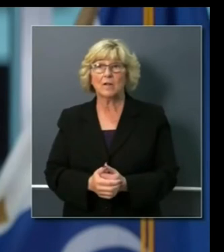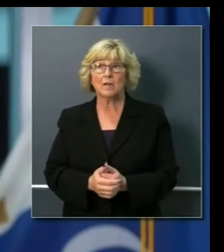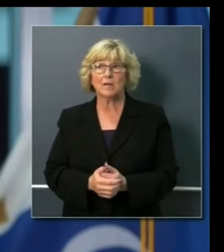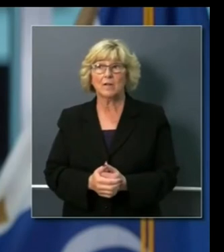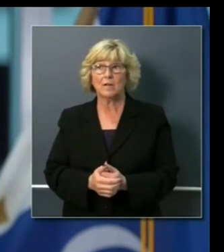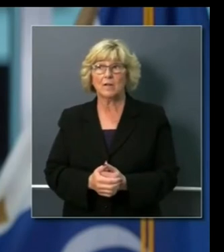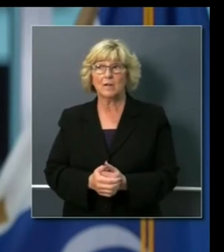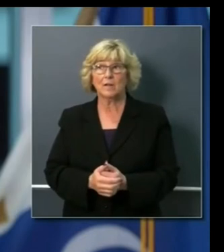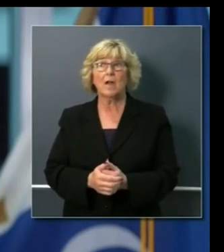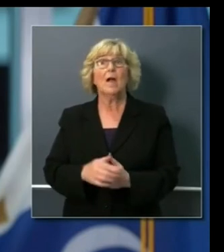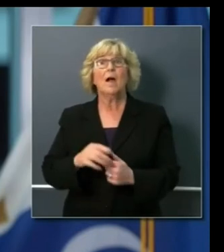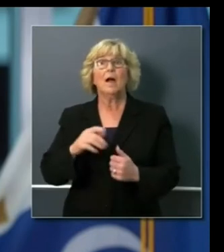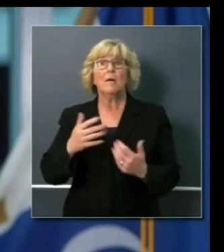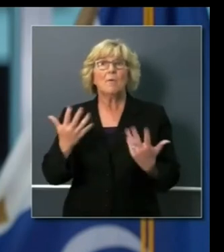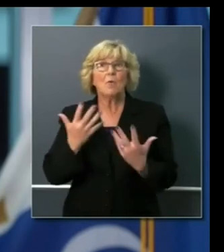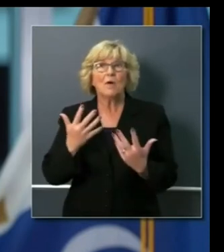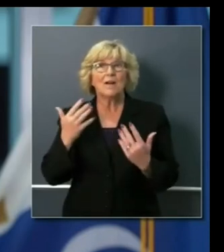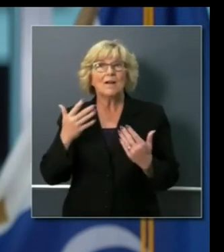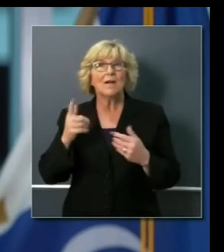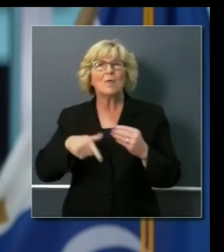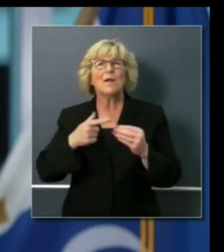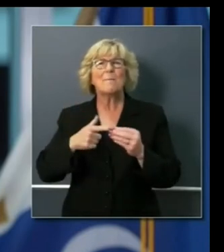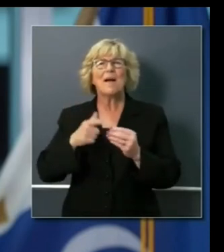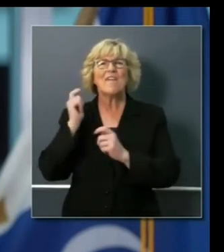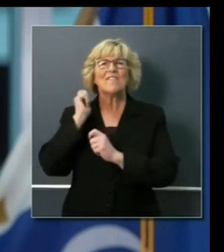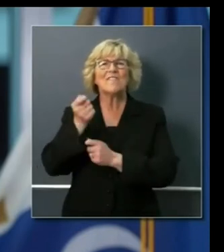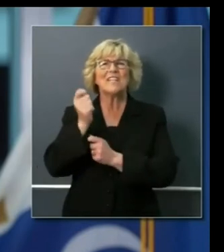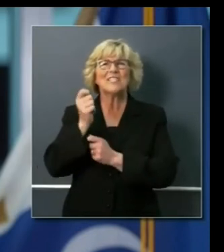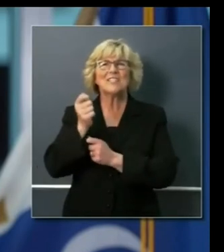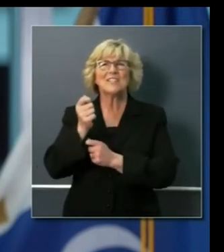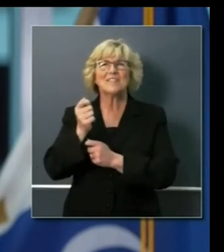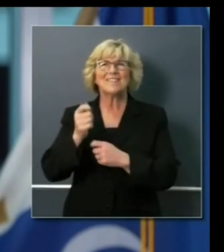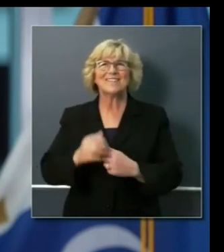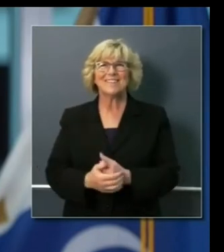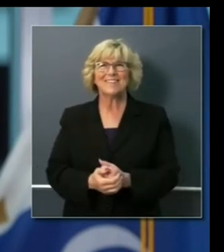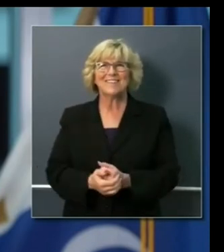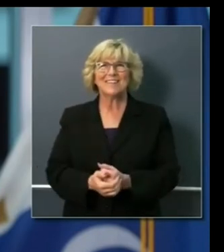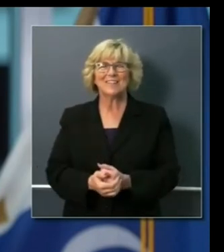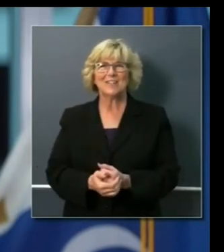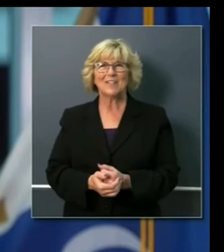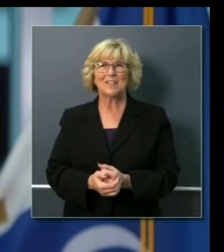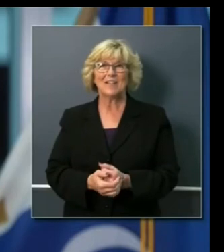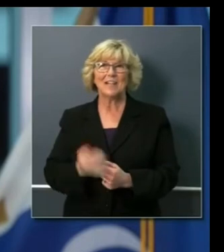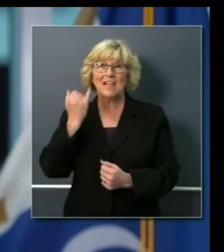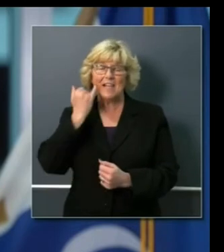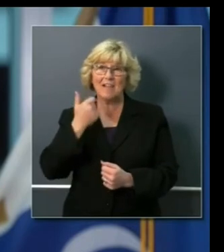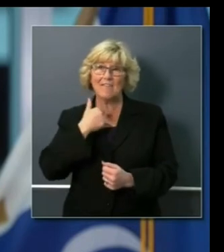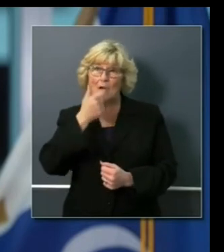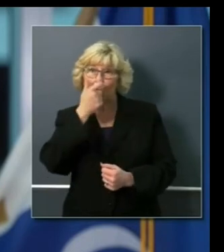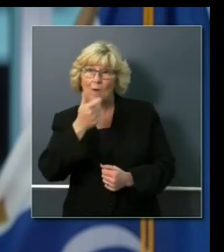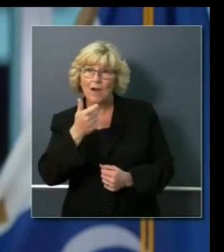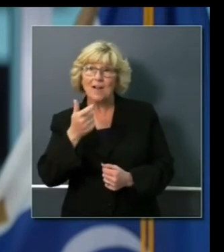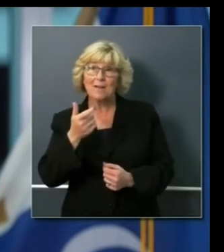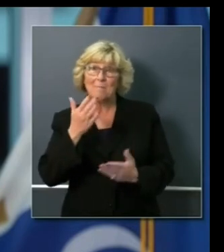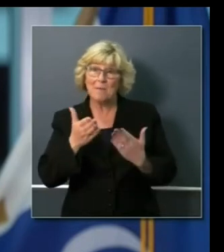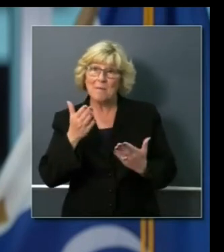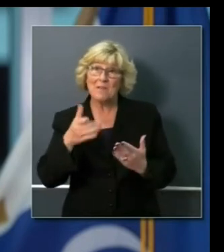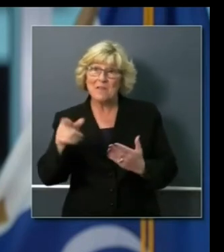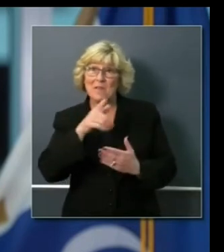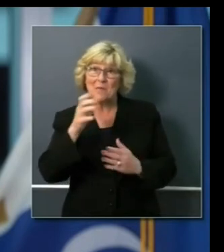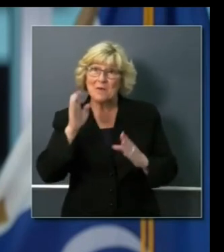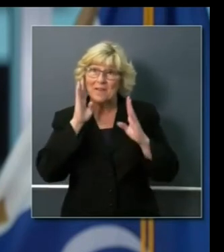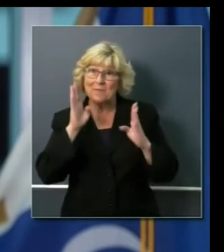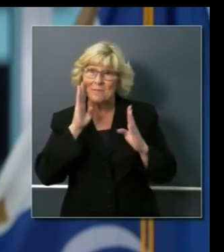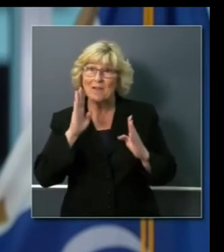delay of the fishing season in the state of California. I may have lost half of you, but if I was watching, I'd start paying attention right now.